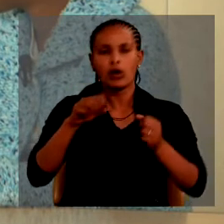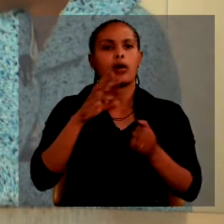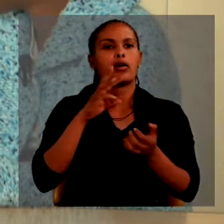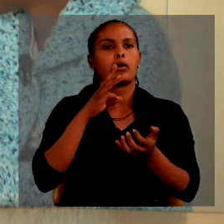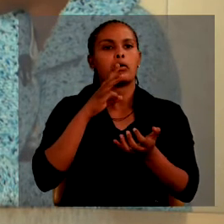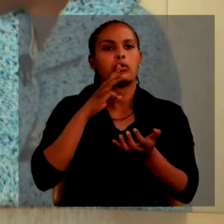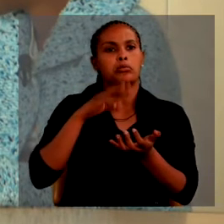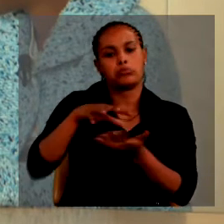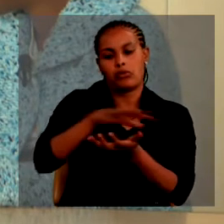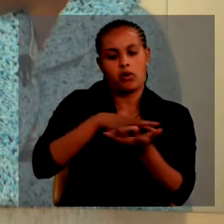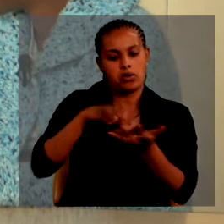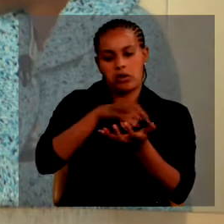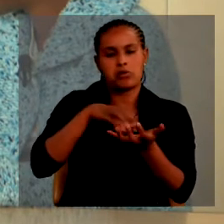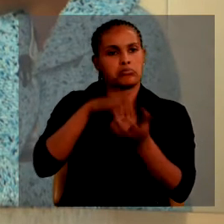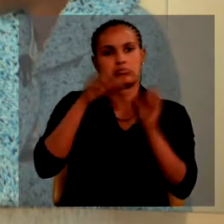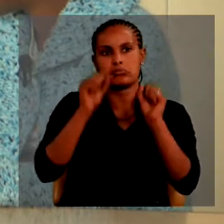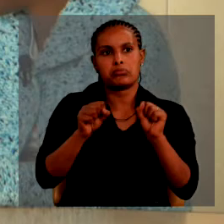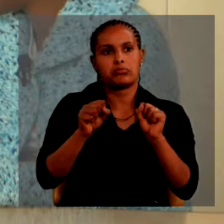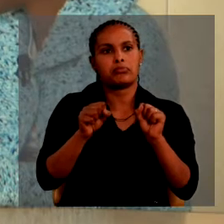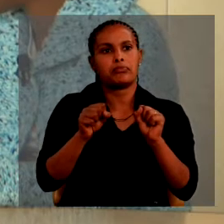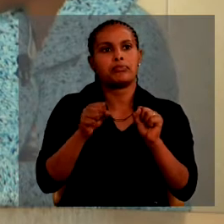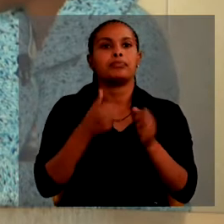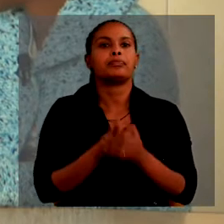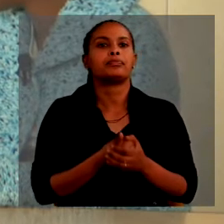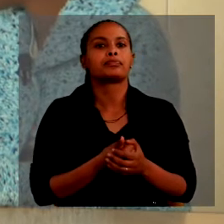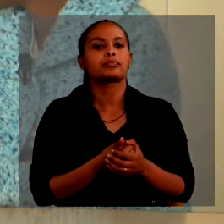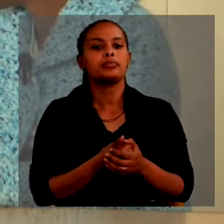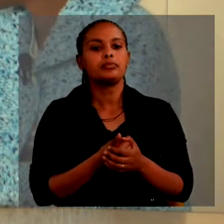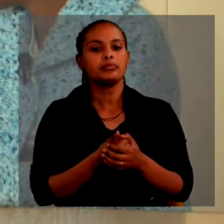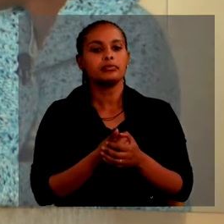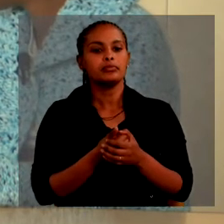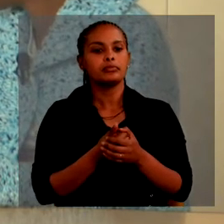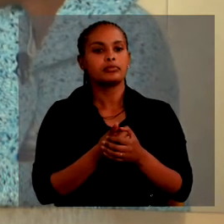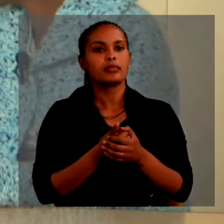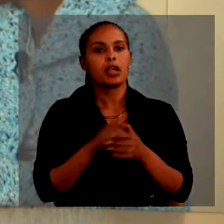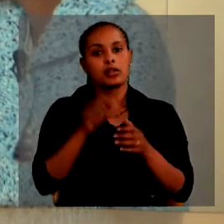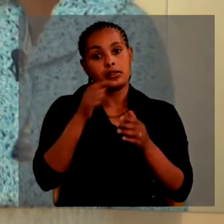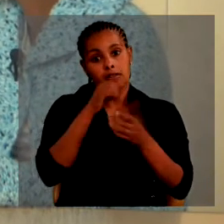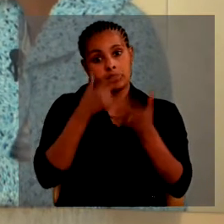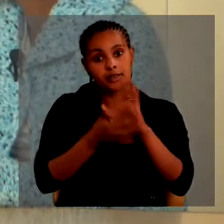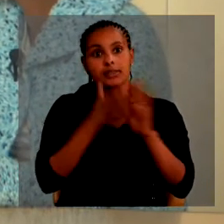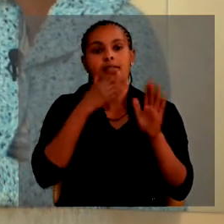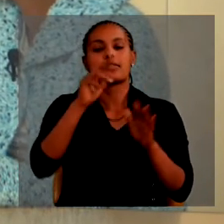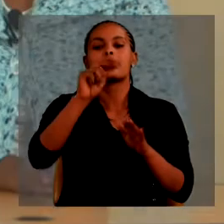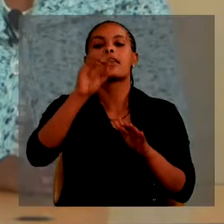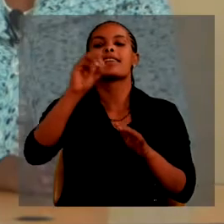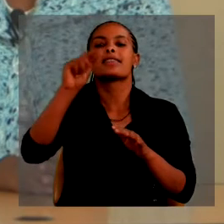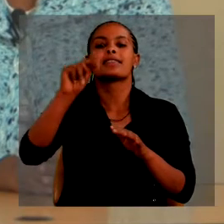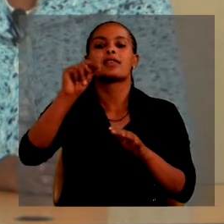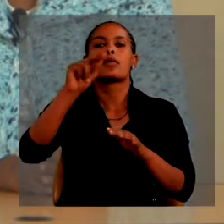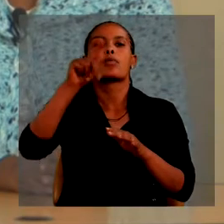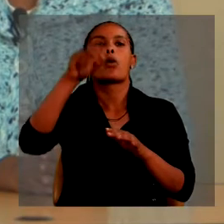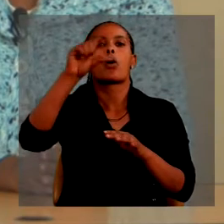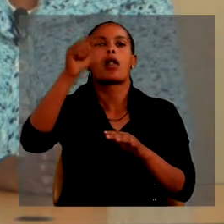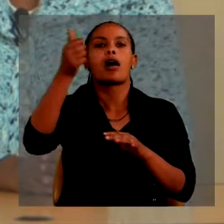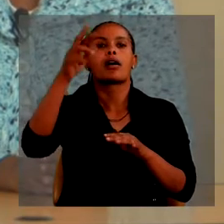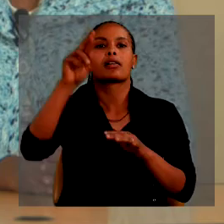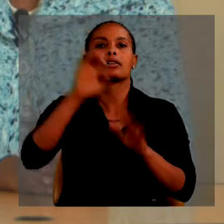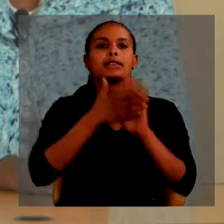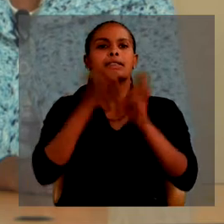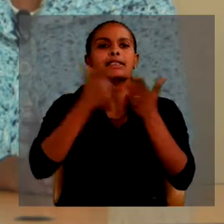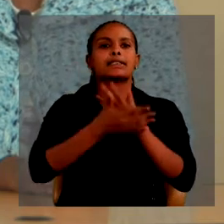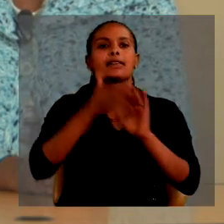in water. No, it doesn't. It doesn't. Because it's nonpolar. It is nonpolar. It is not because this is